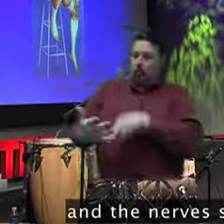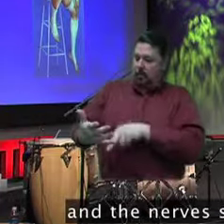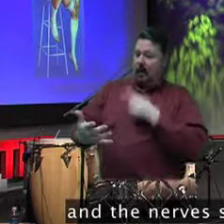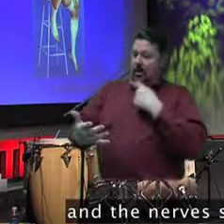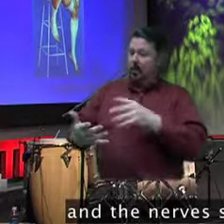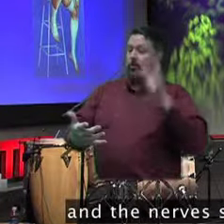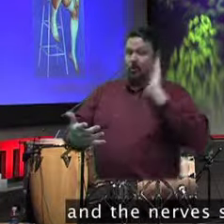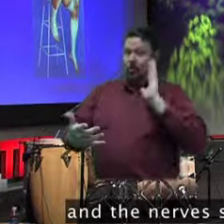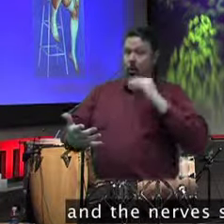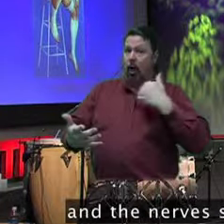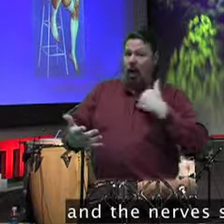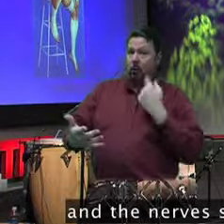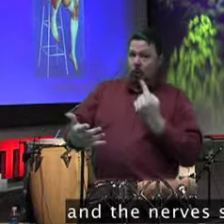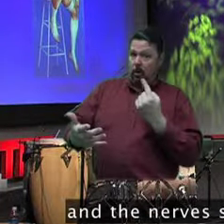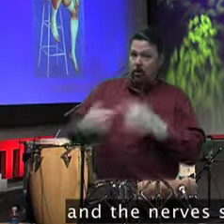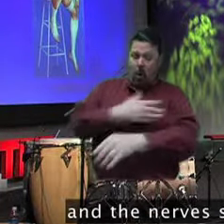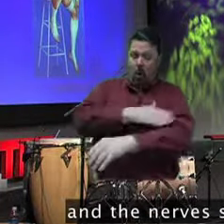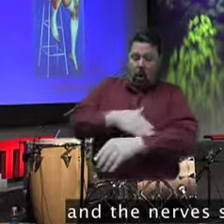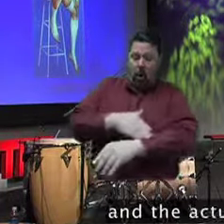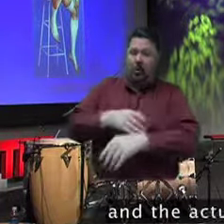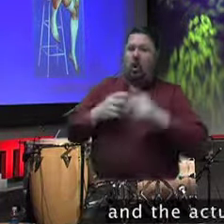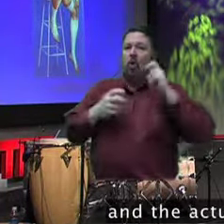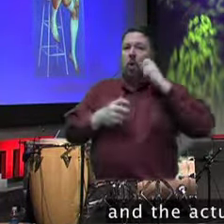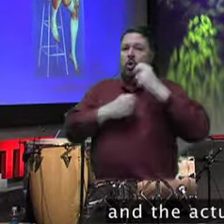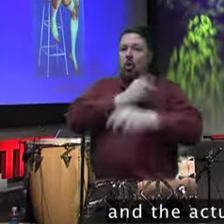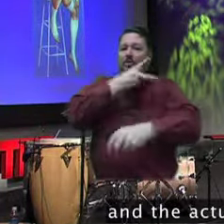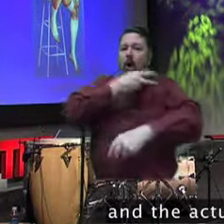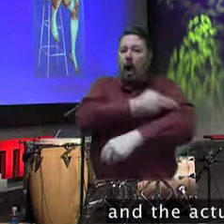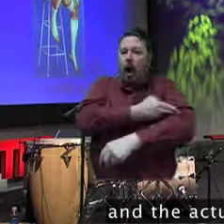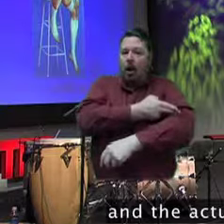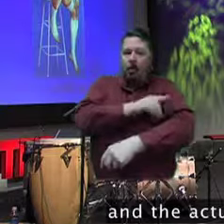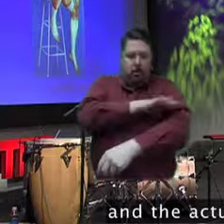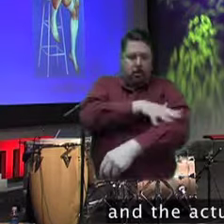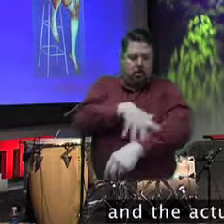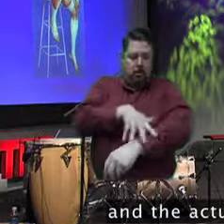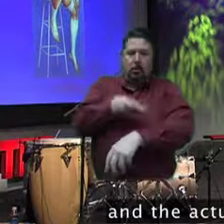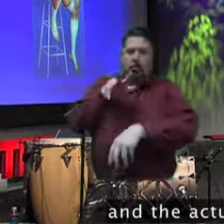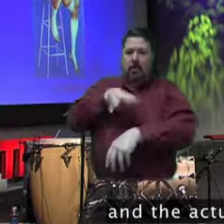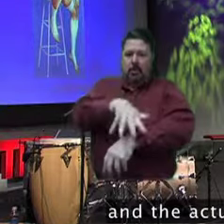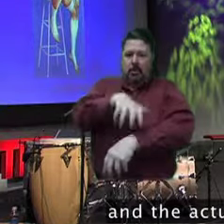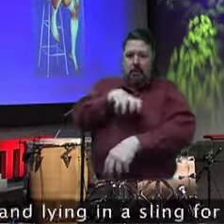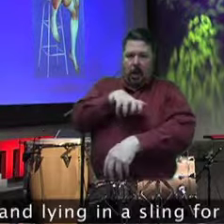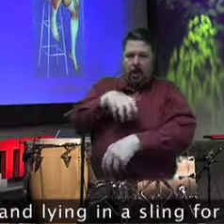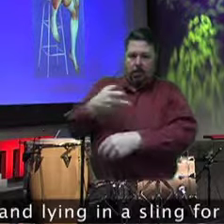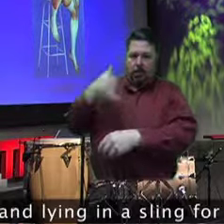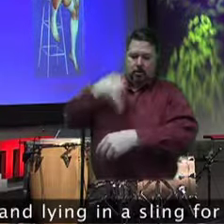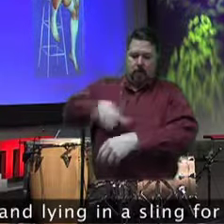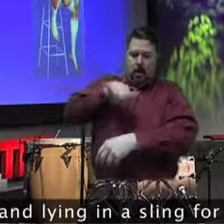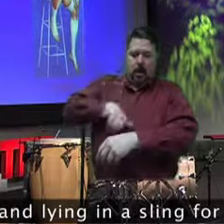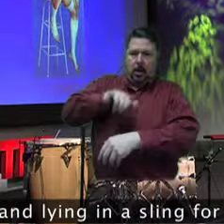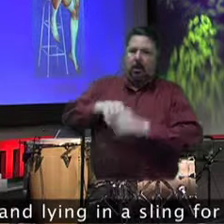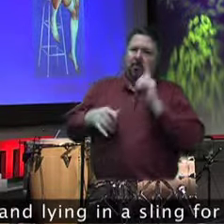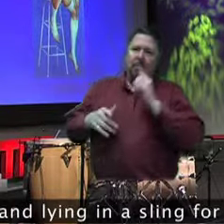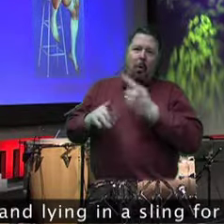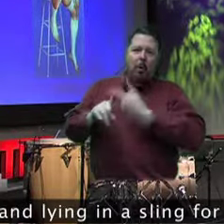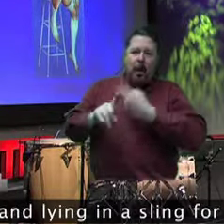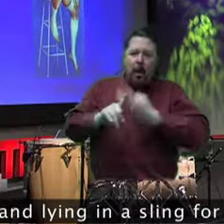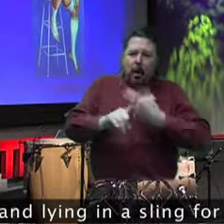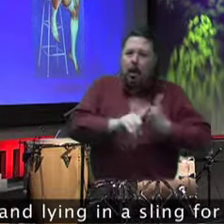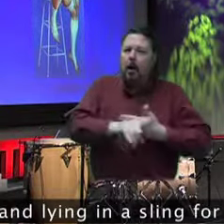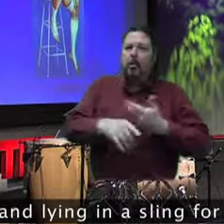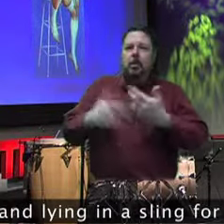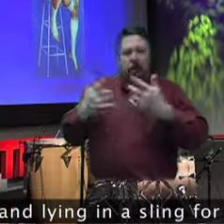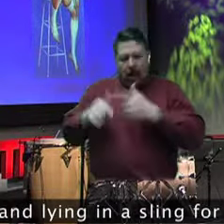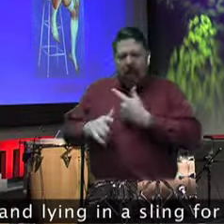and the nerve supplying the arm had been cut, and the actual arm had been paralyzed and lying in a sling for several